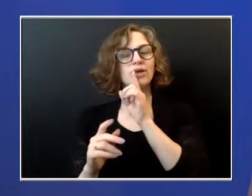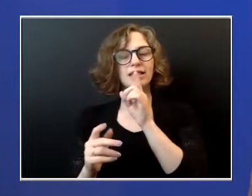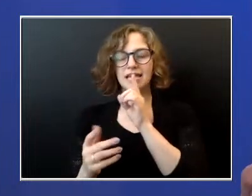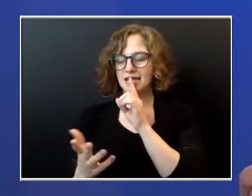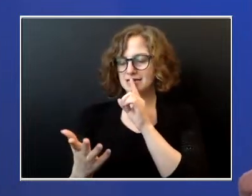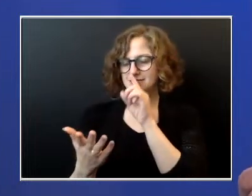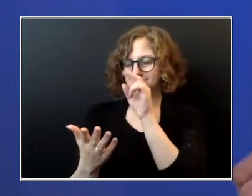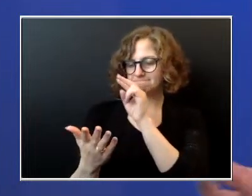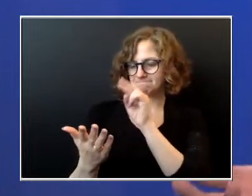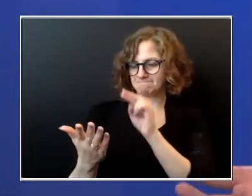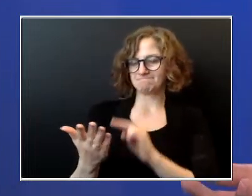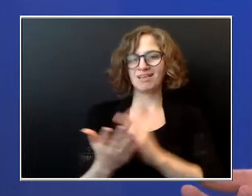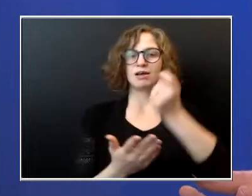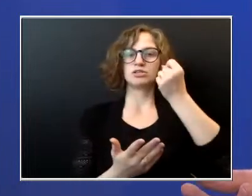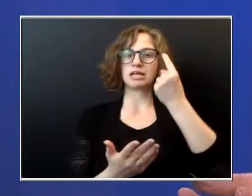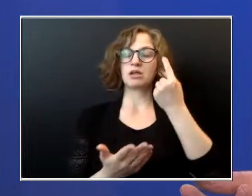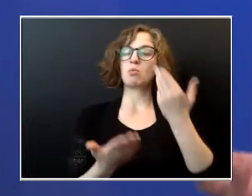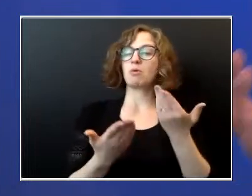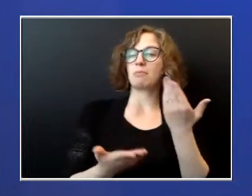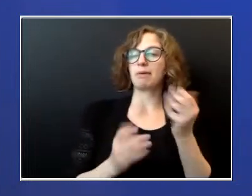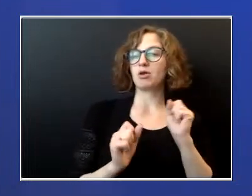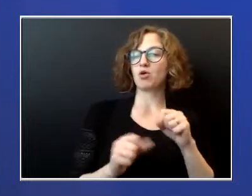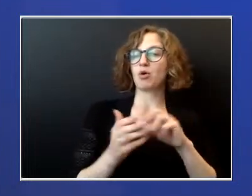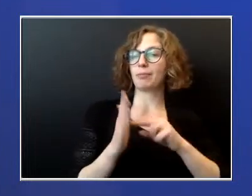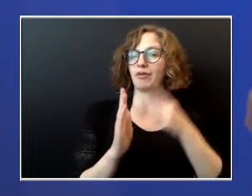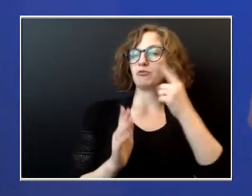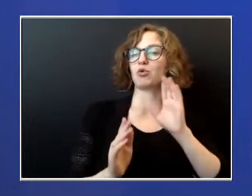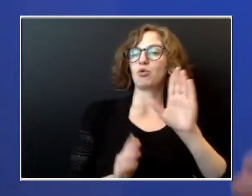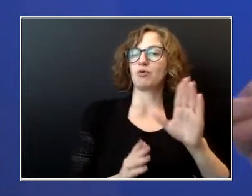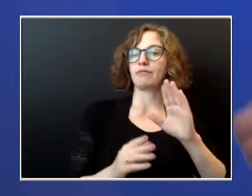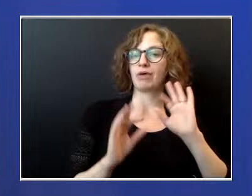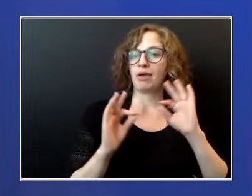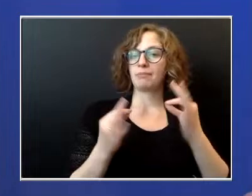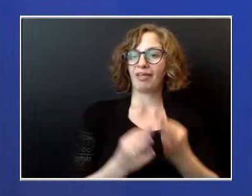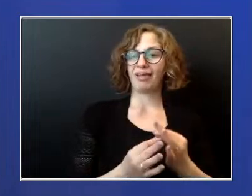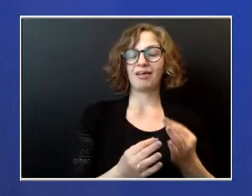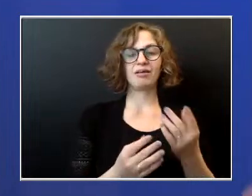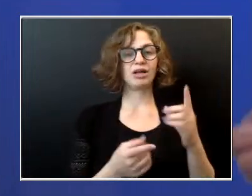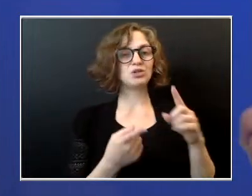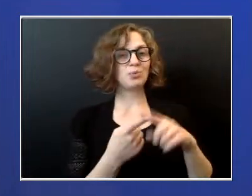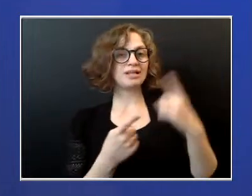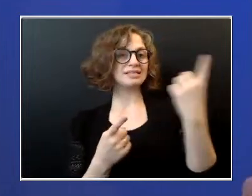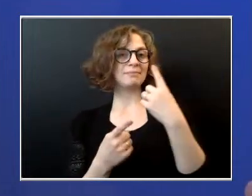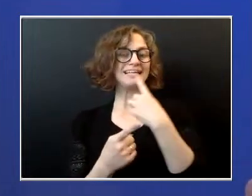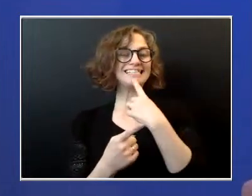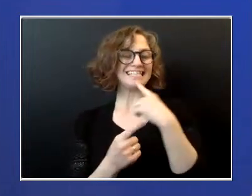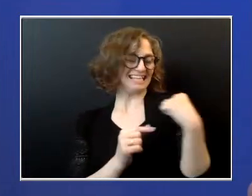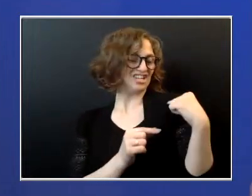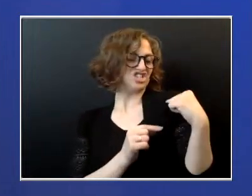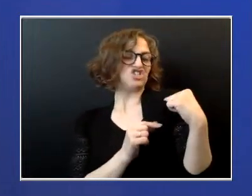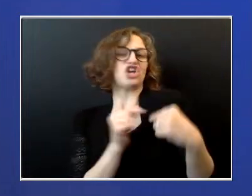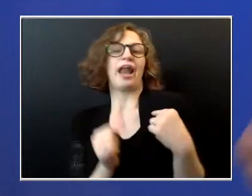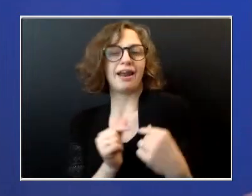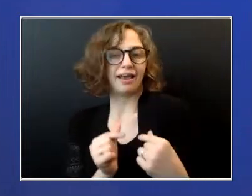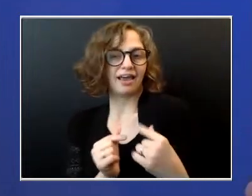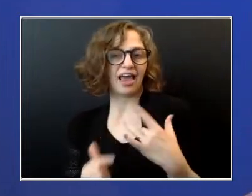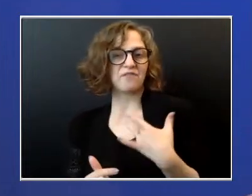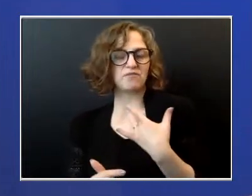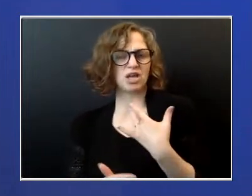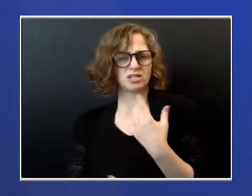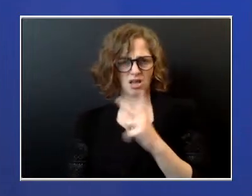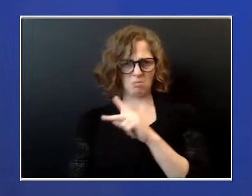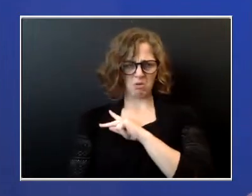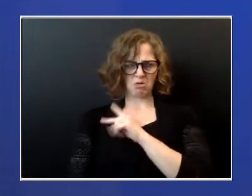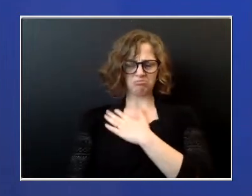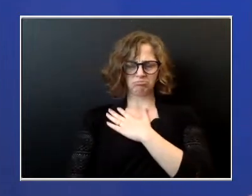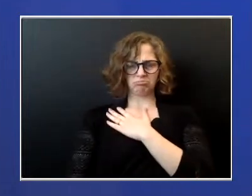individual. Because when you hear something is genetic, it just feels inherently so personal. And then your immediate thoughts go to, is this something I'm going to